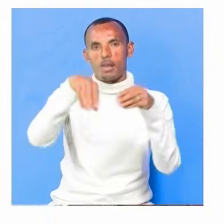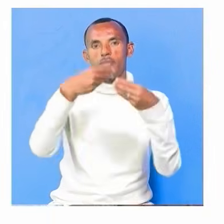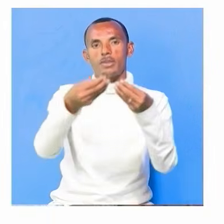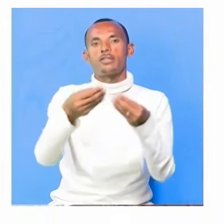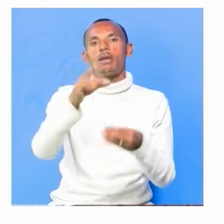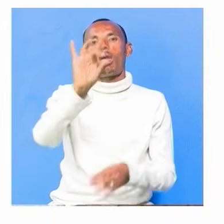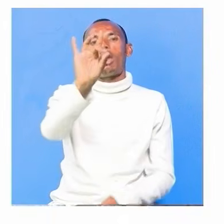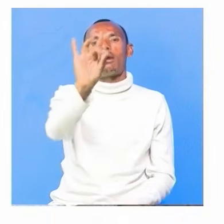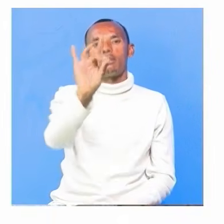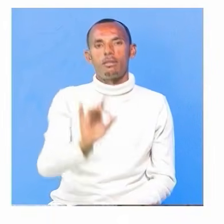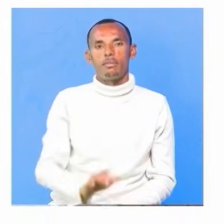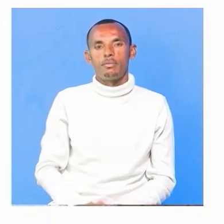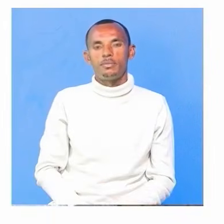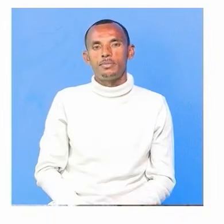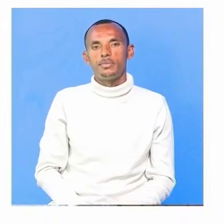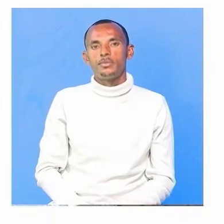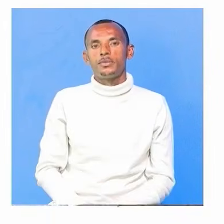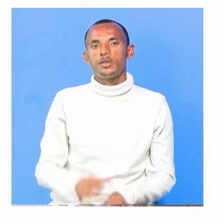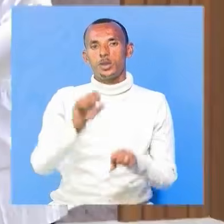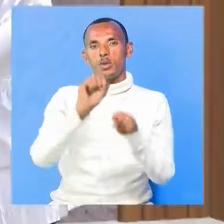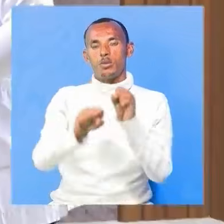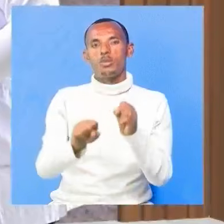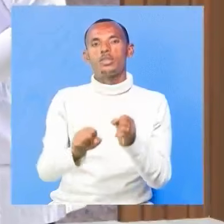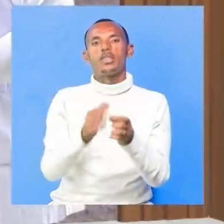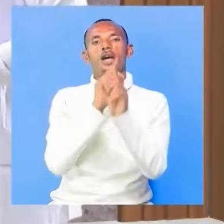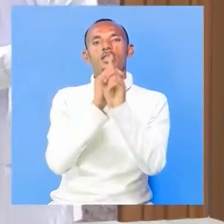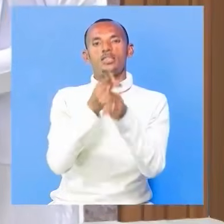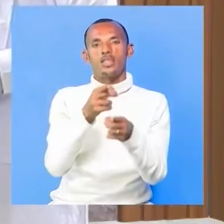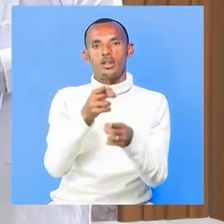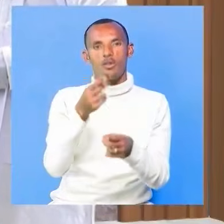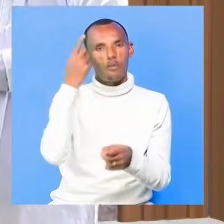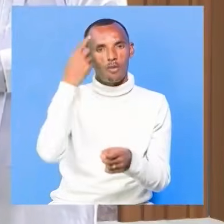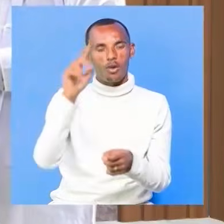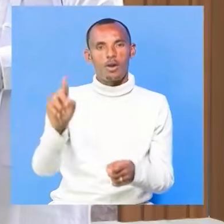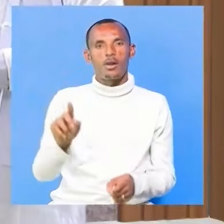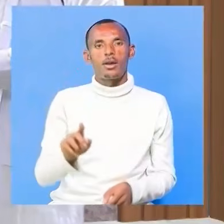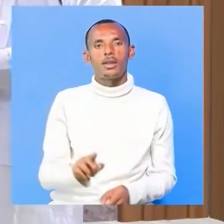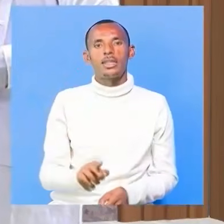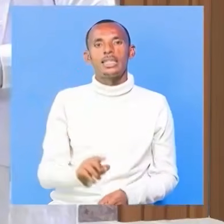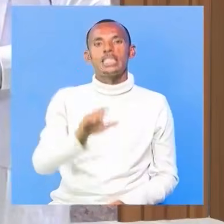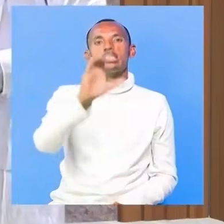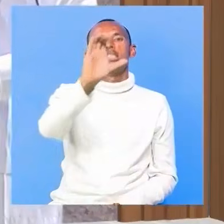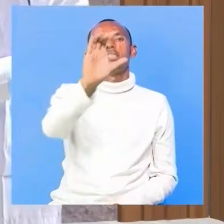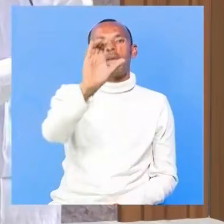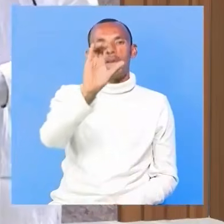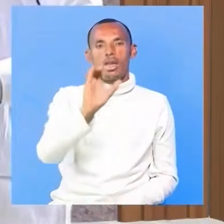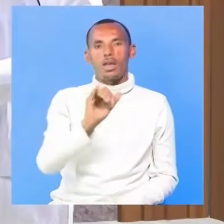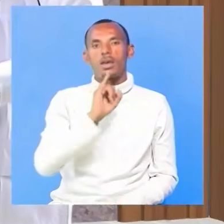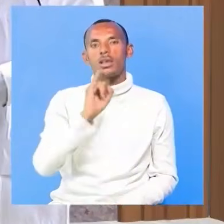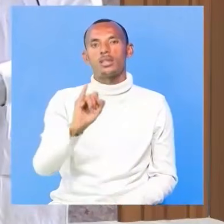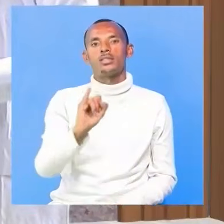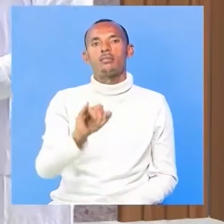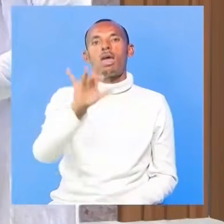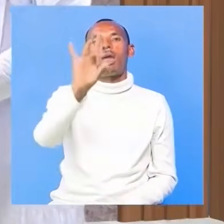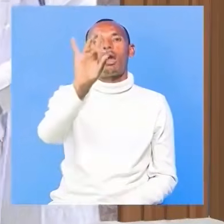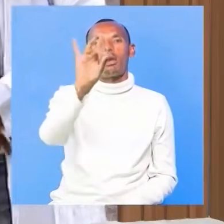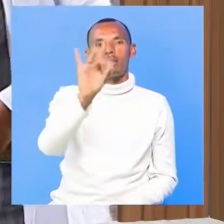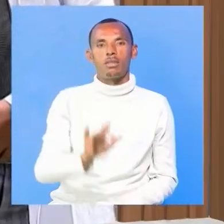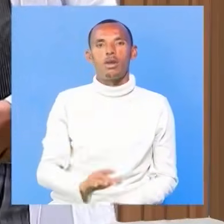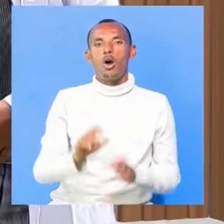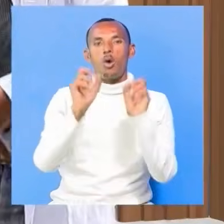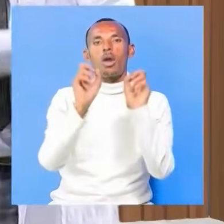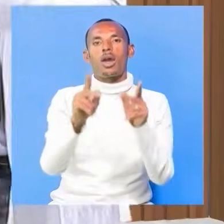this gives us 8. So the answer for the C case is